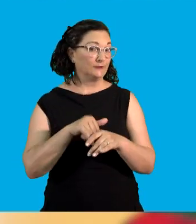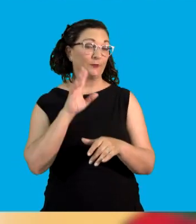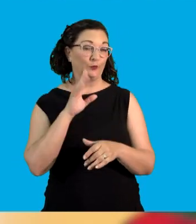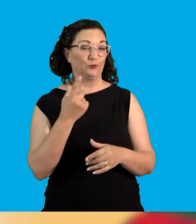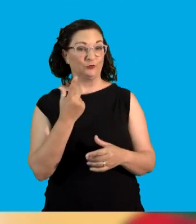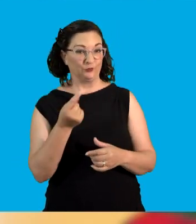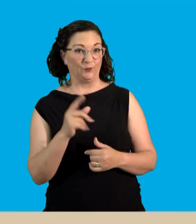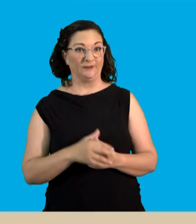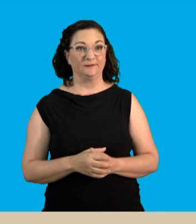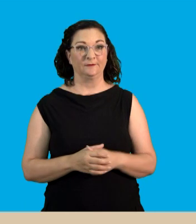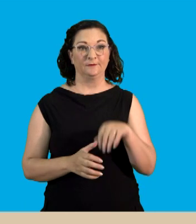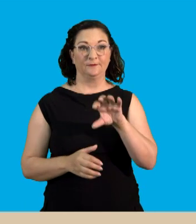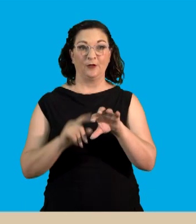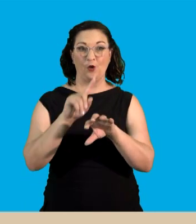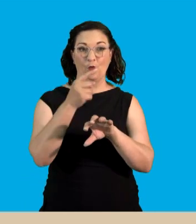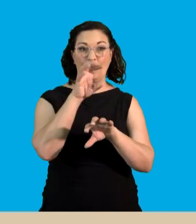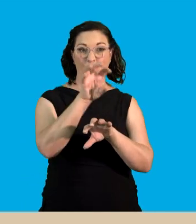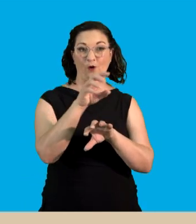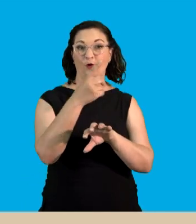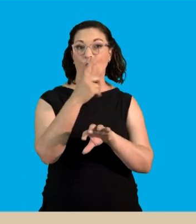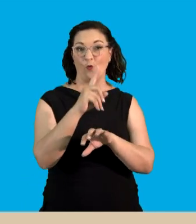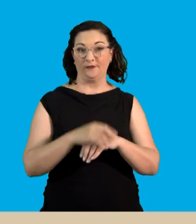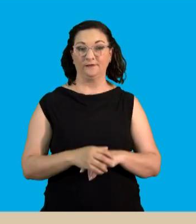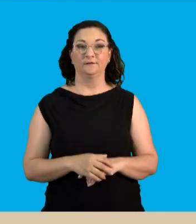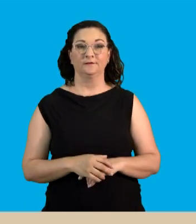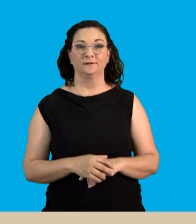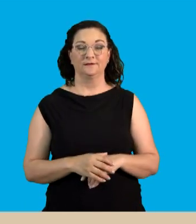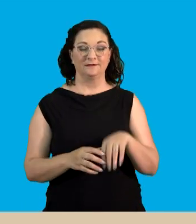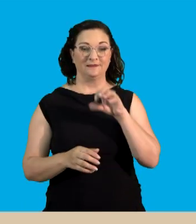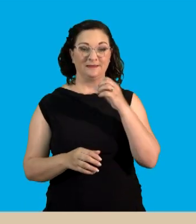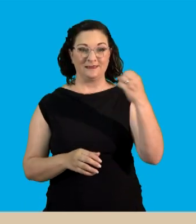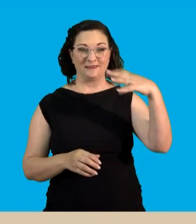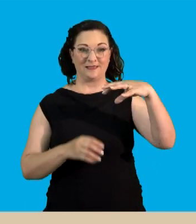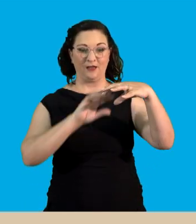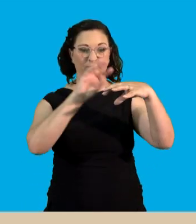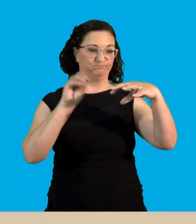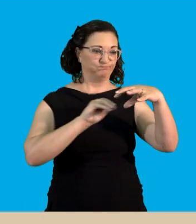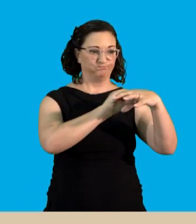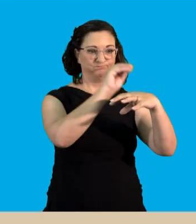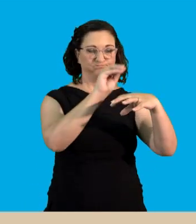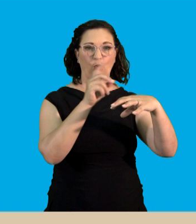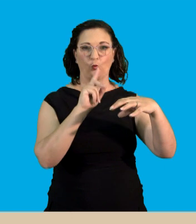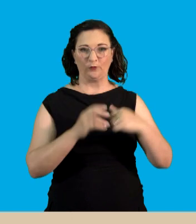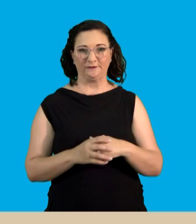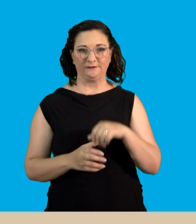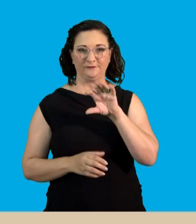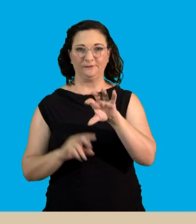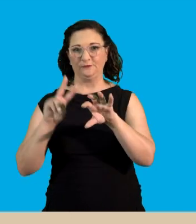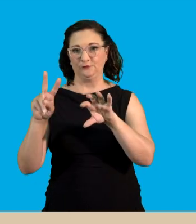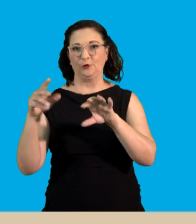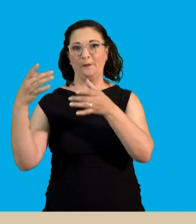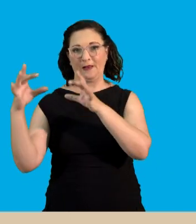going to be looking at. 1, we will be looking at the objects around the sun. 2, the different